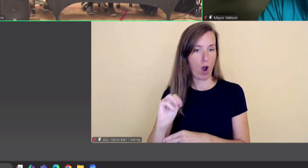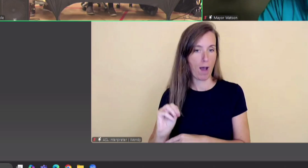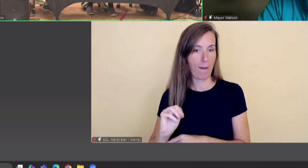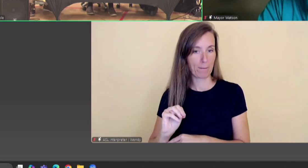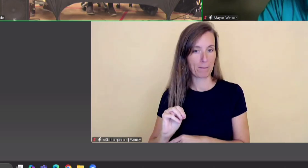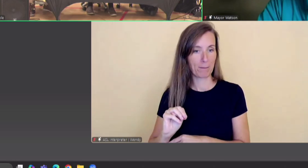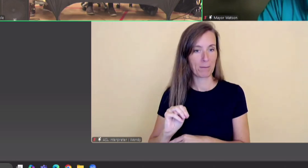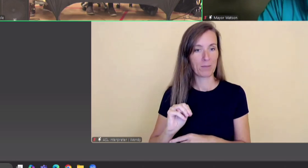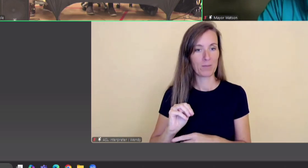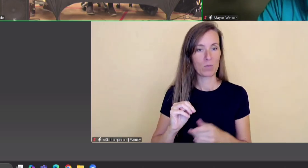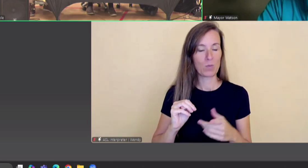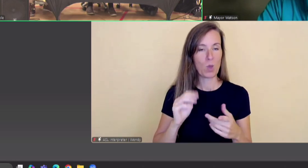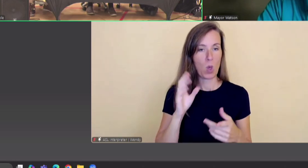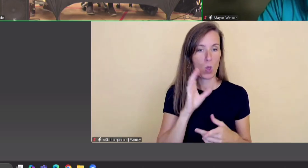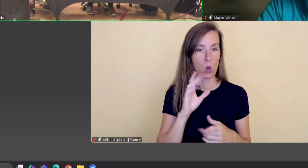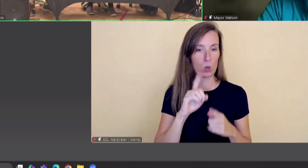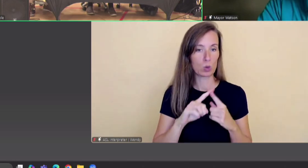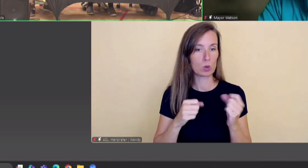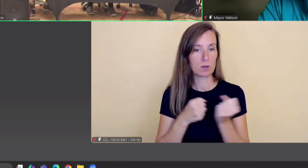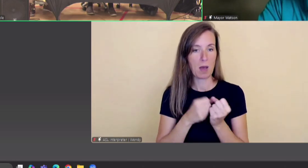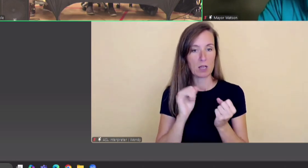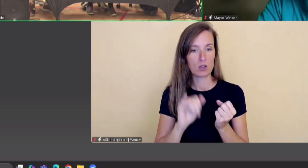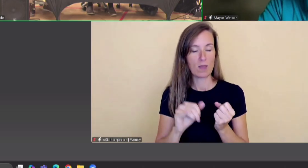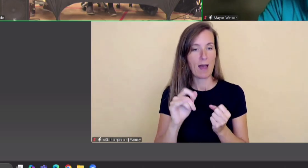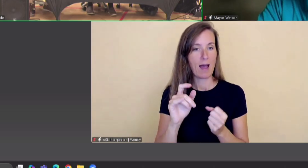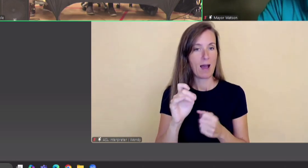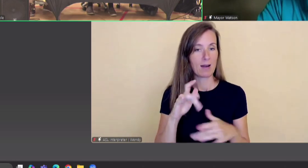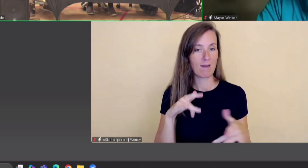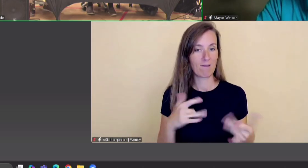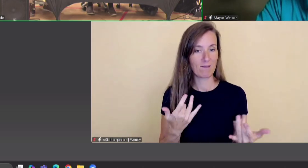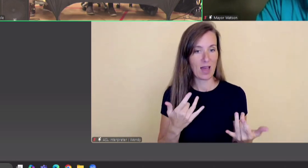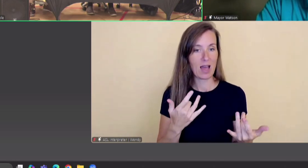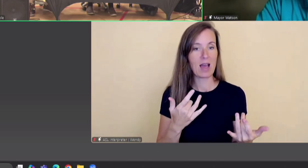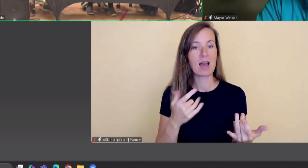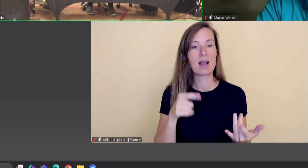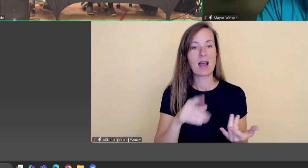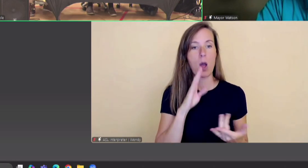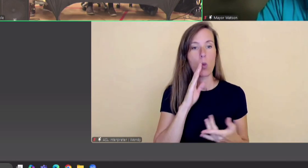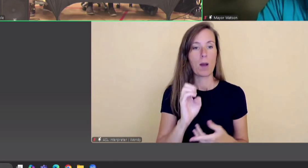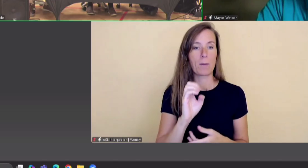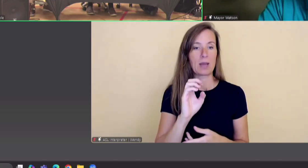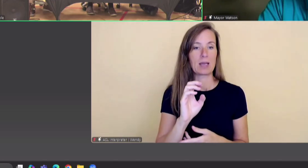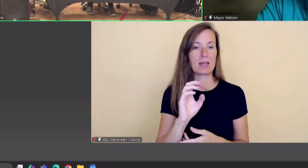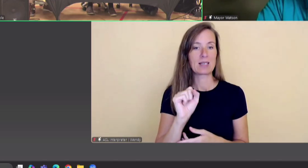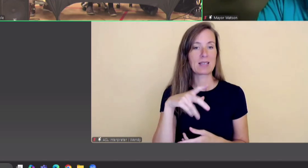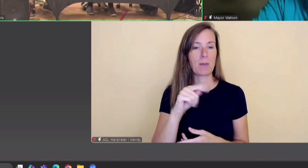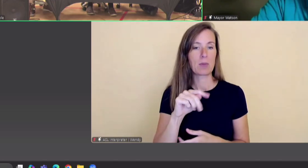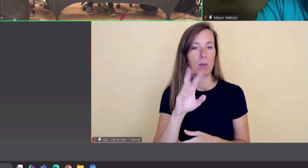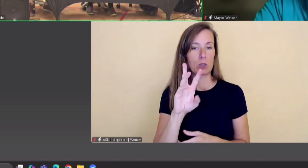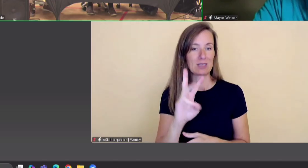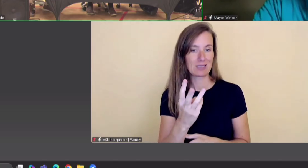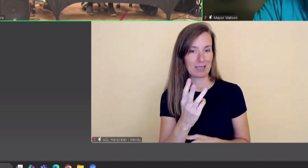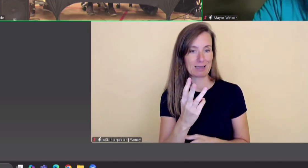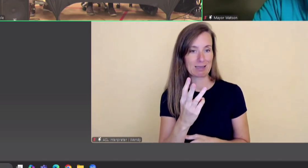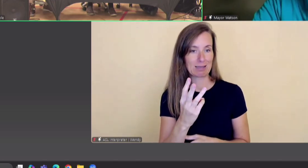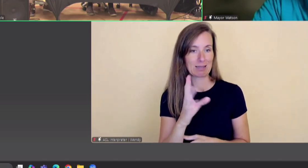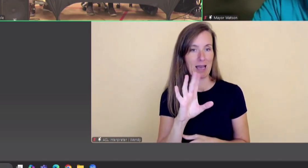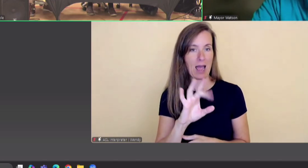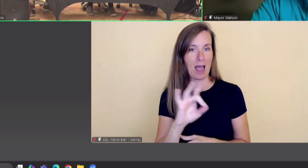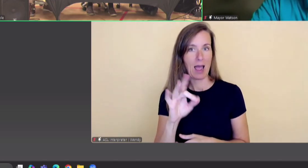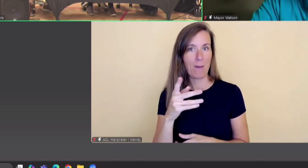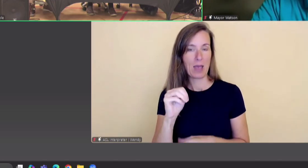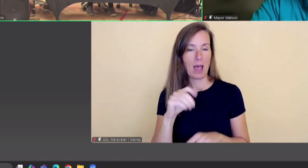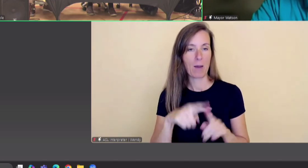6th, 8 p.m. to midnight. The cost is $25 here in the community center. That is